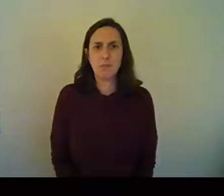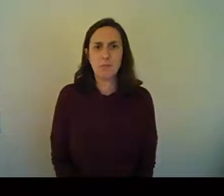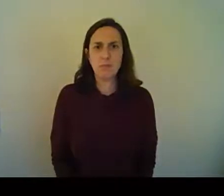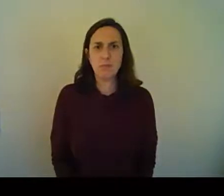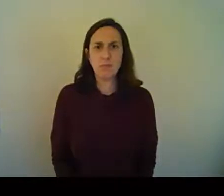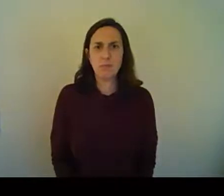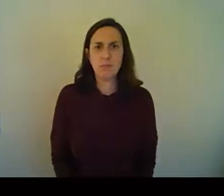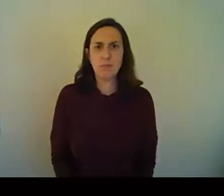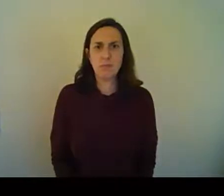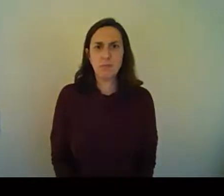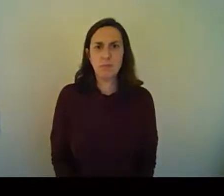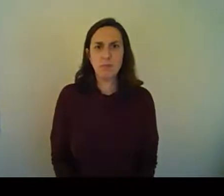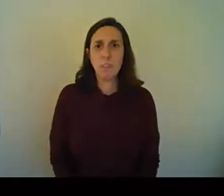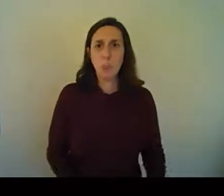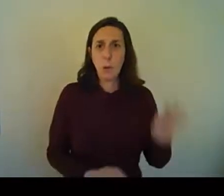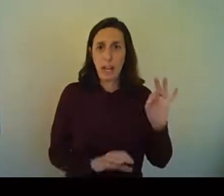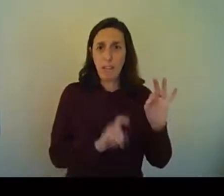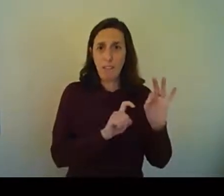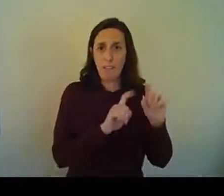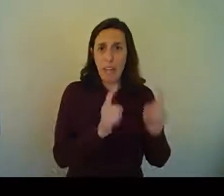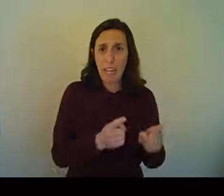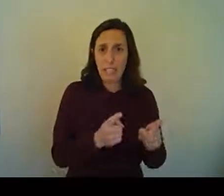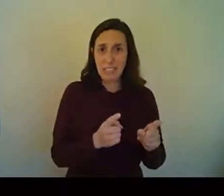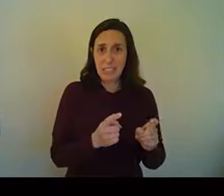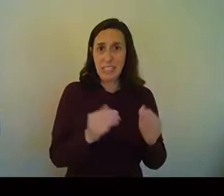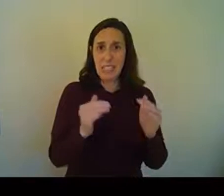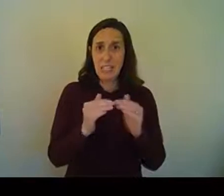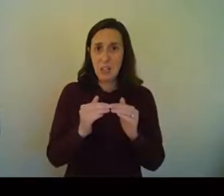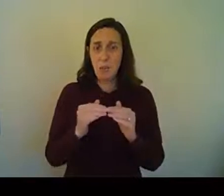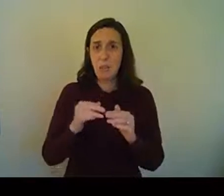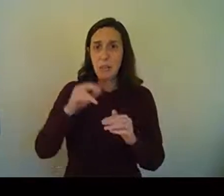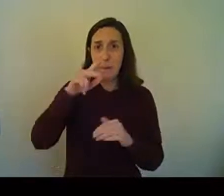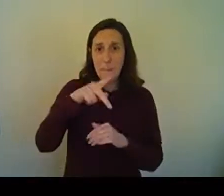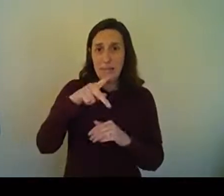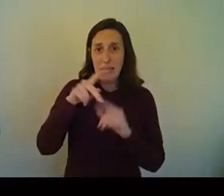is some p of x over q of x.